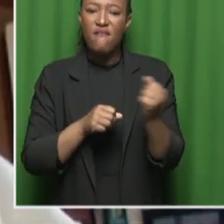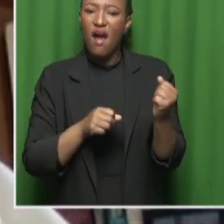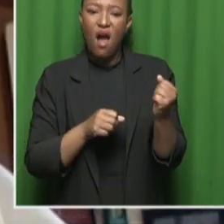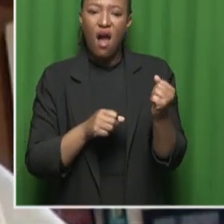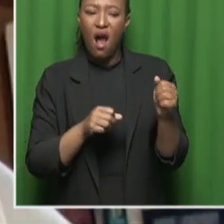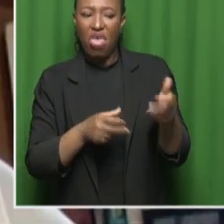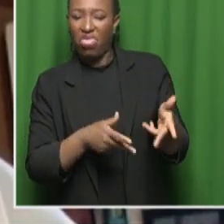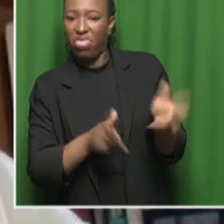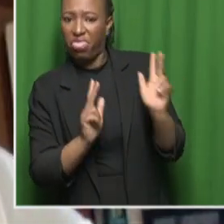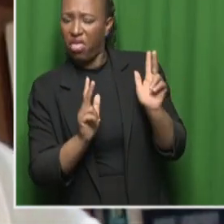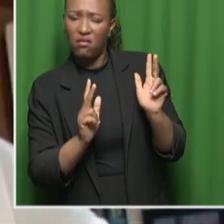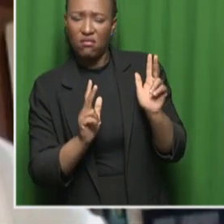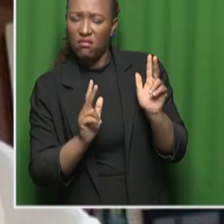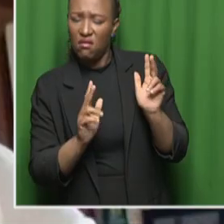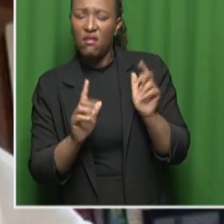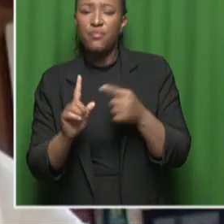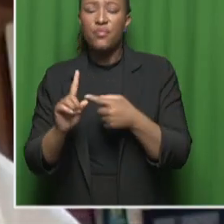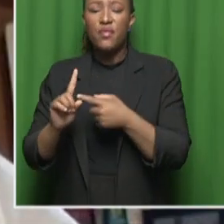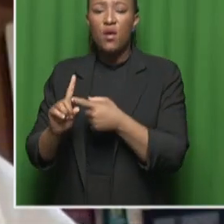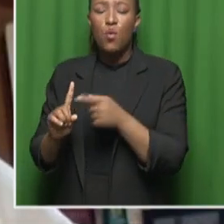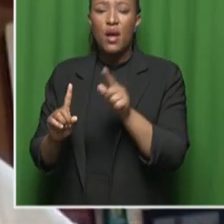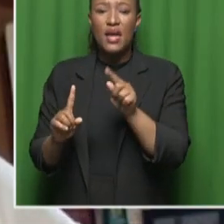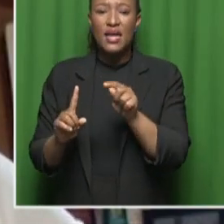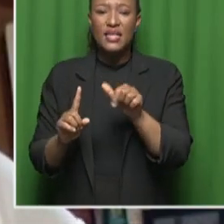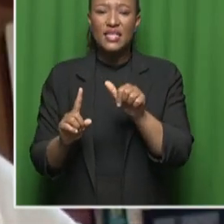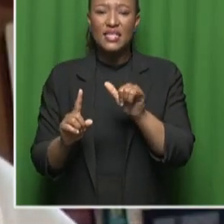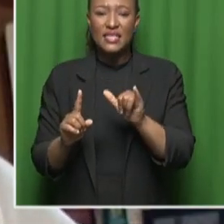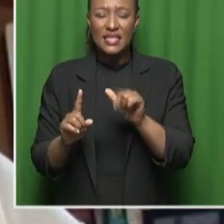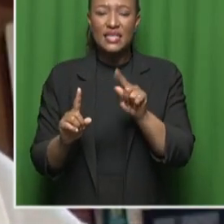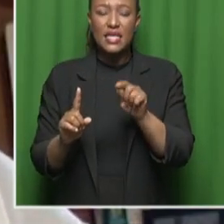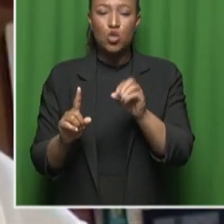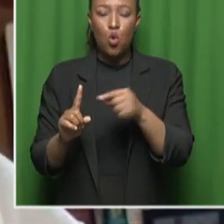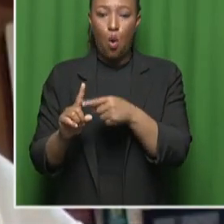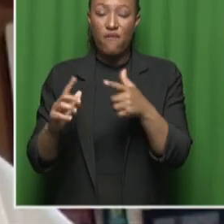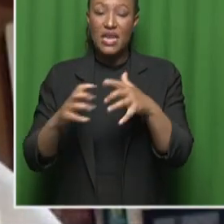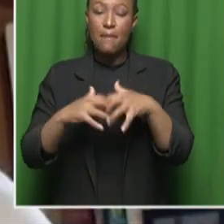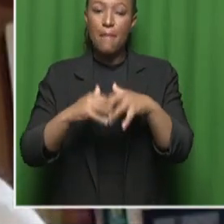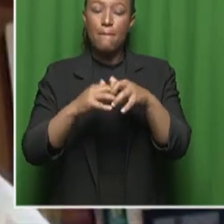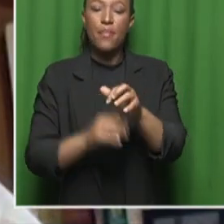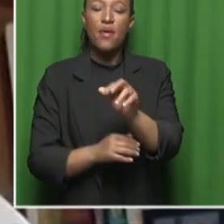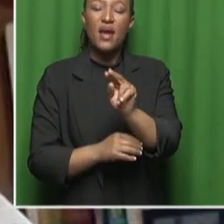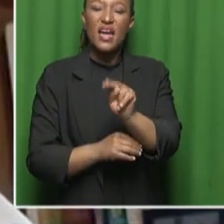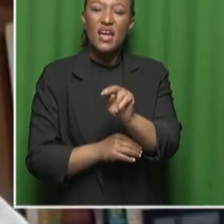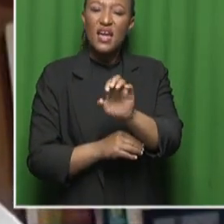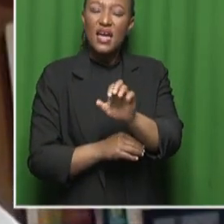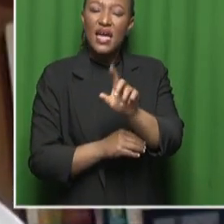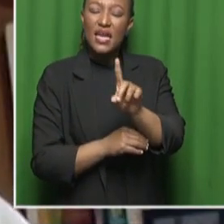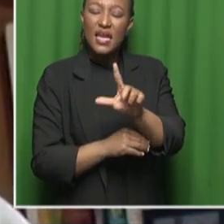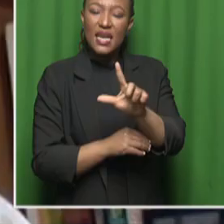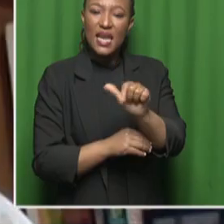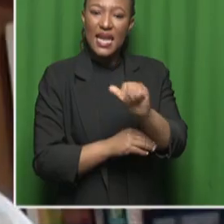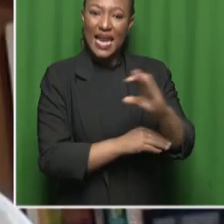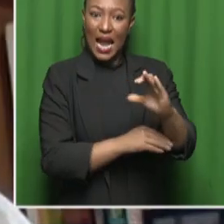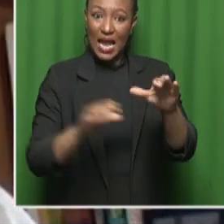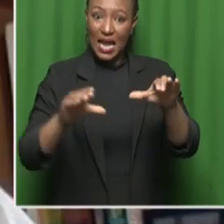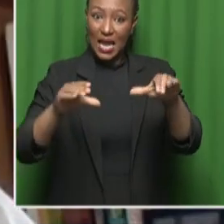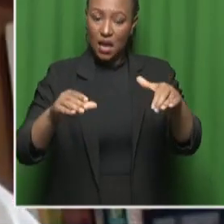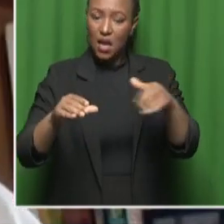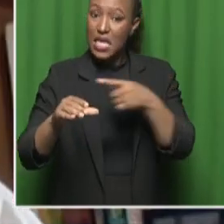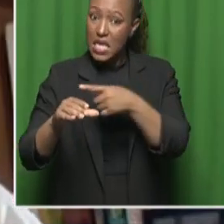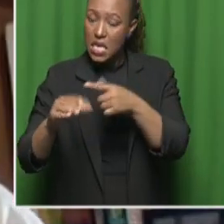Tito Mboweni who brought in what they call NEDLEC, which is National Economic Development and Labour Council, because that's where the